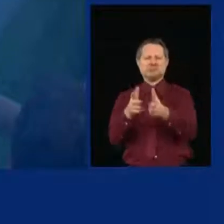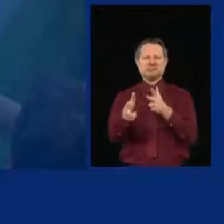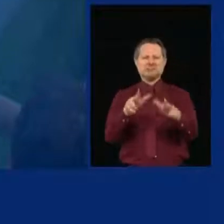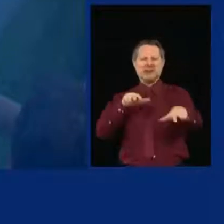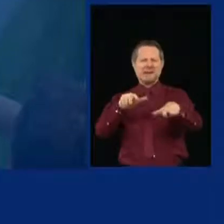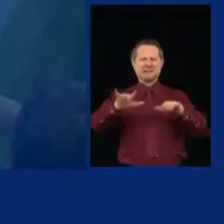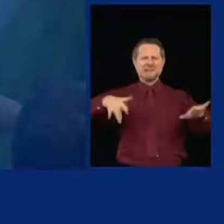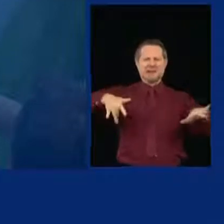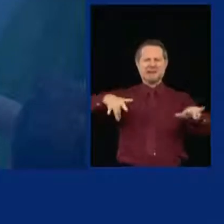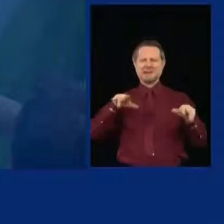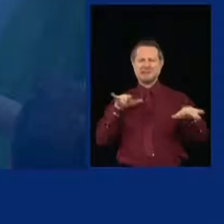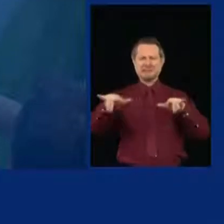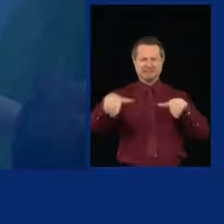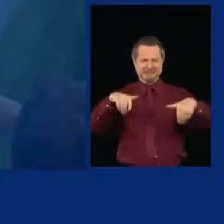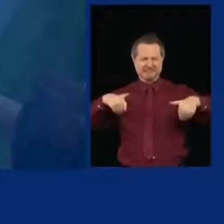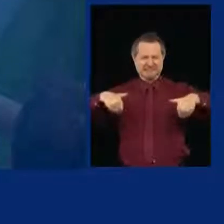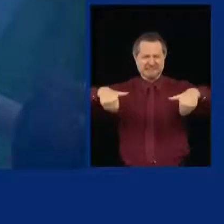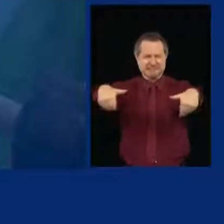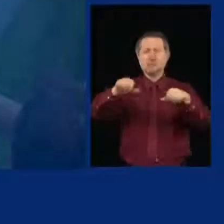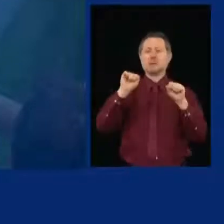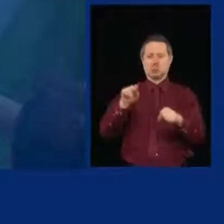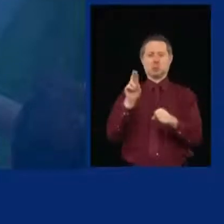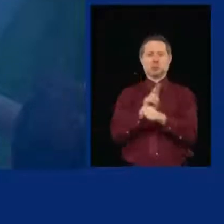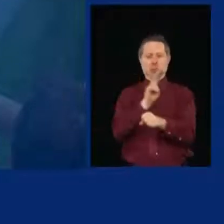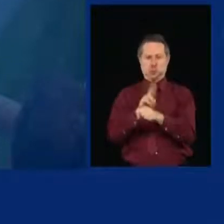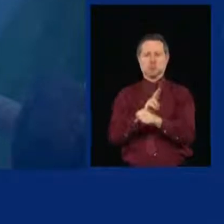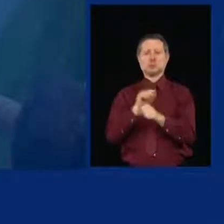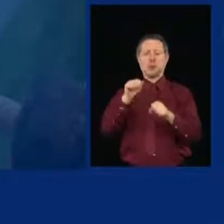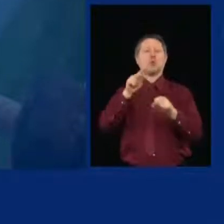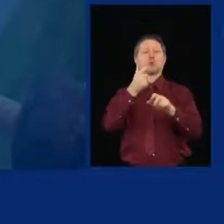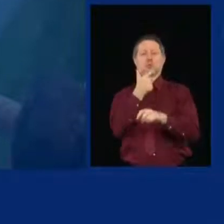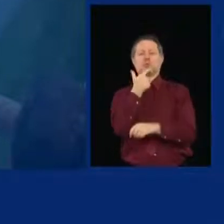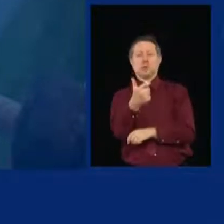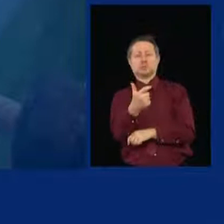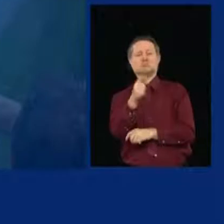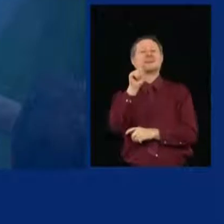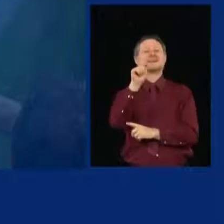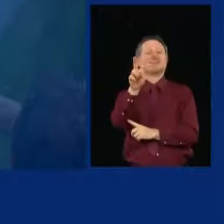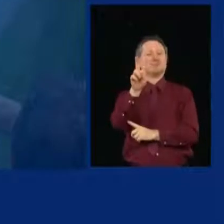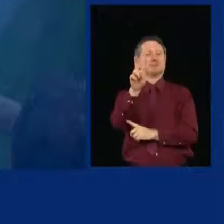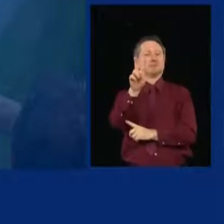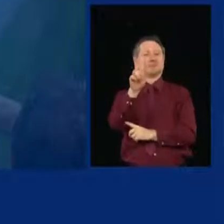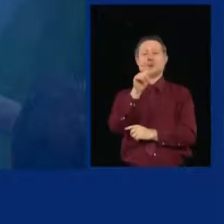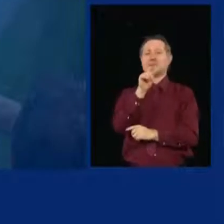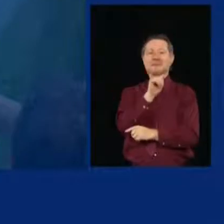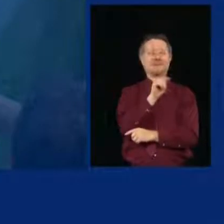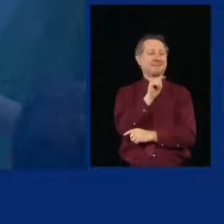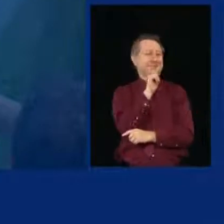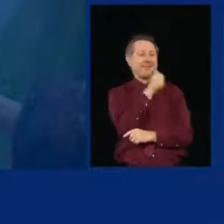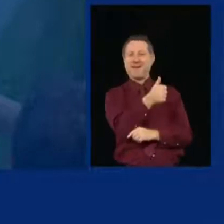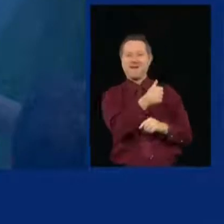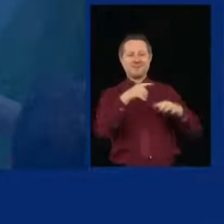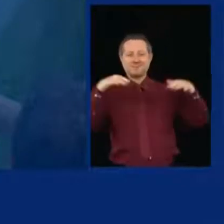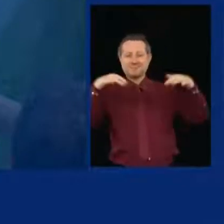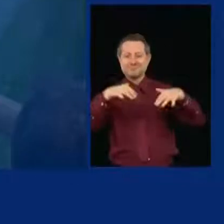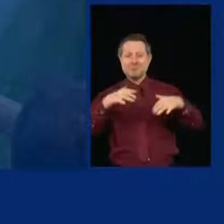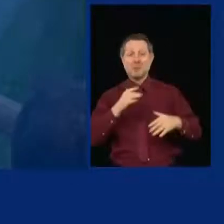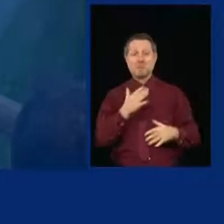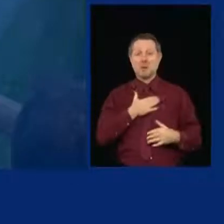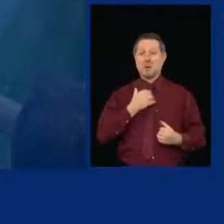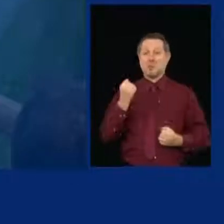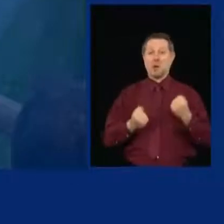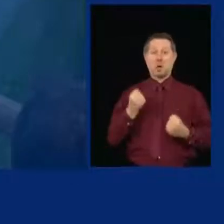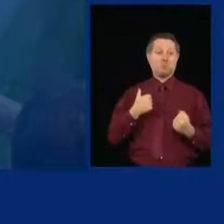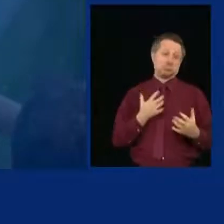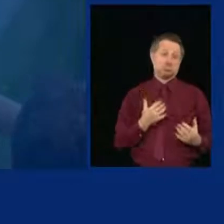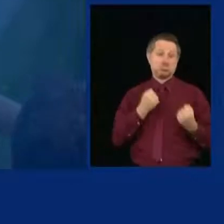and there's a big viewership for Watkins Glen. I may take my car to Watkins Glen. I've